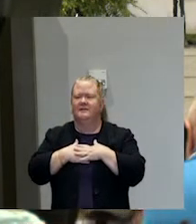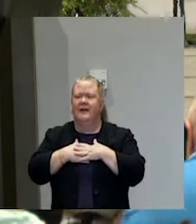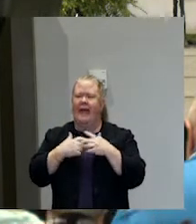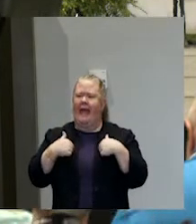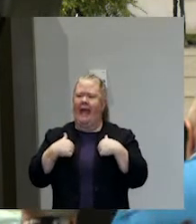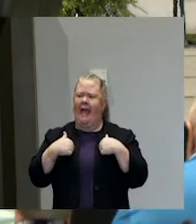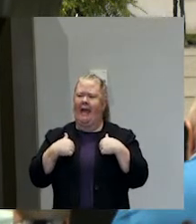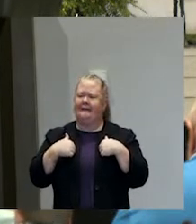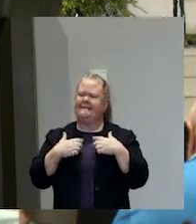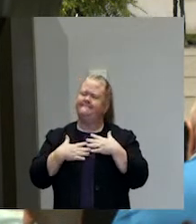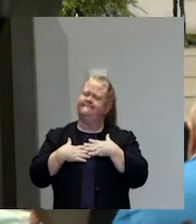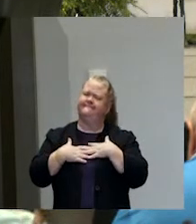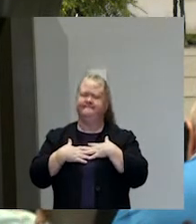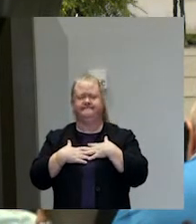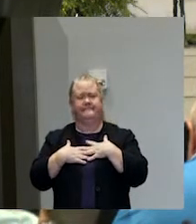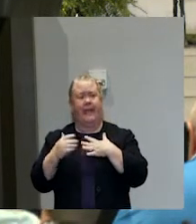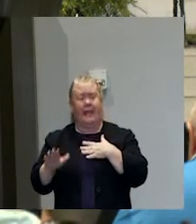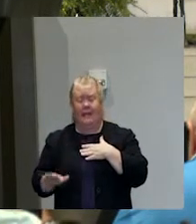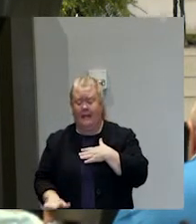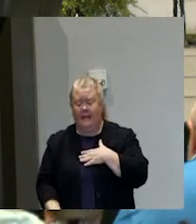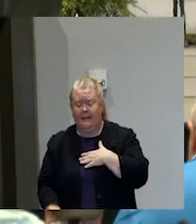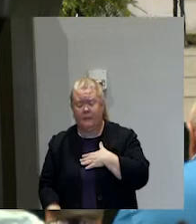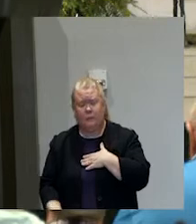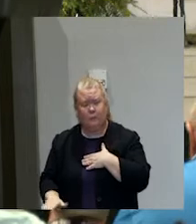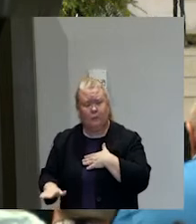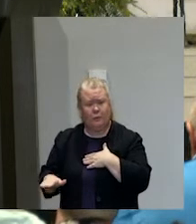I grew up